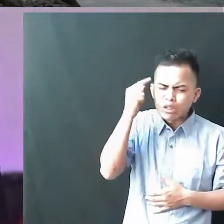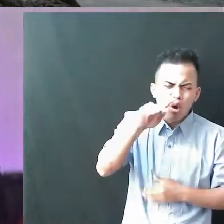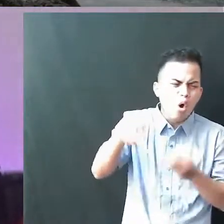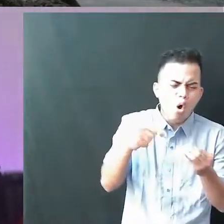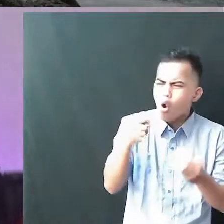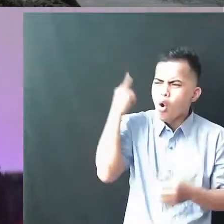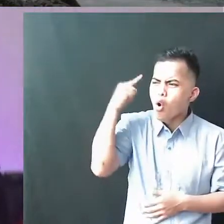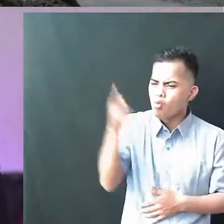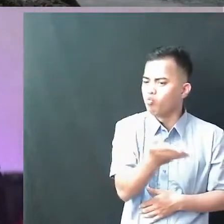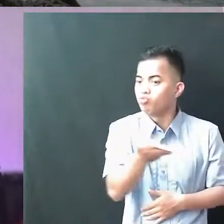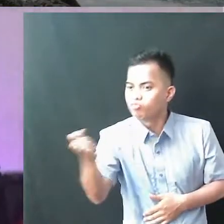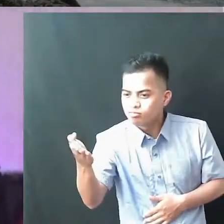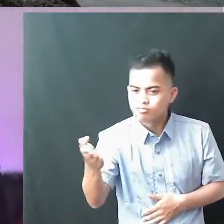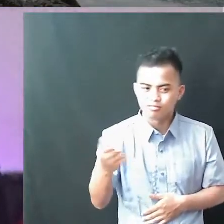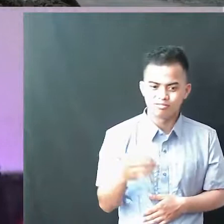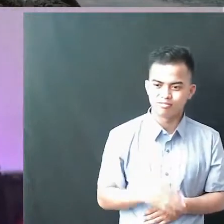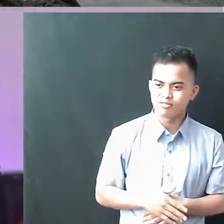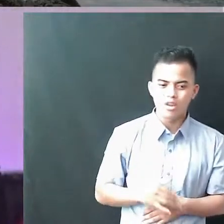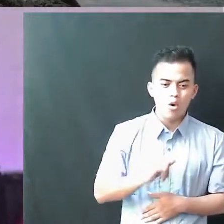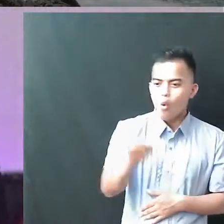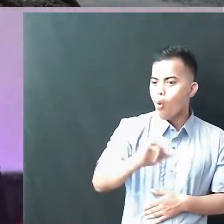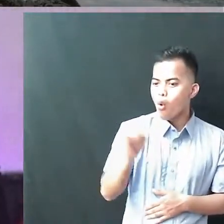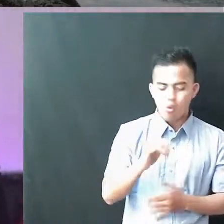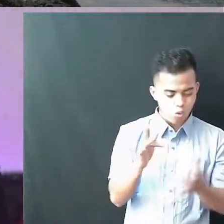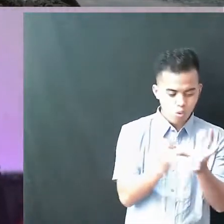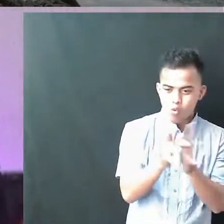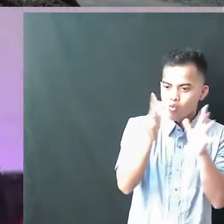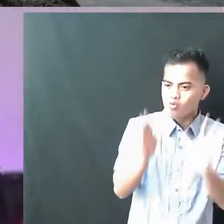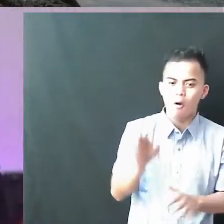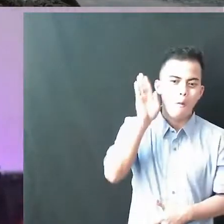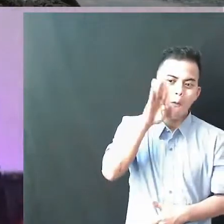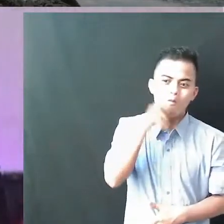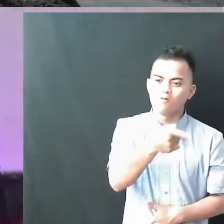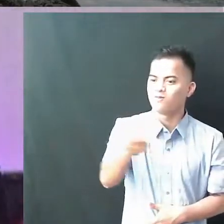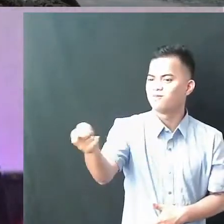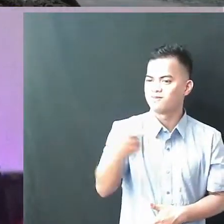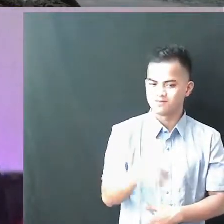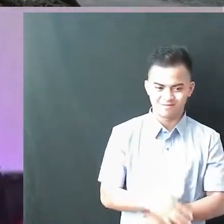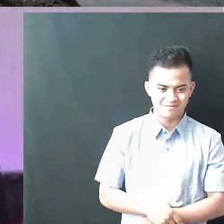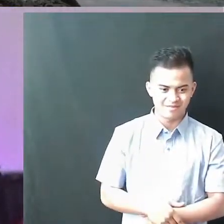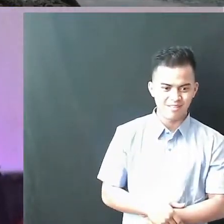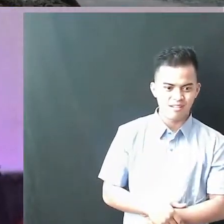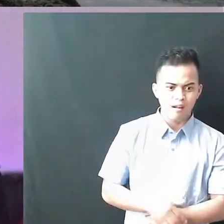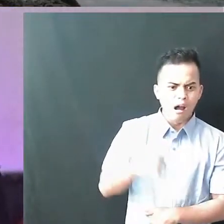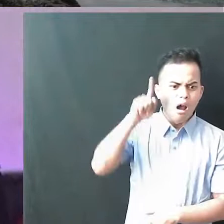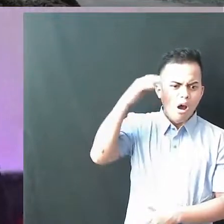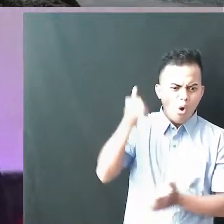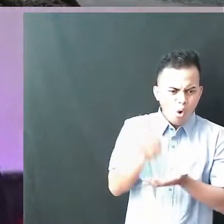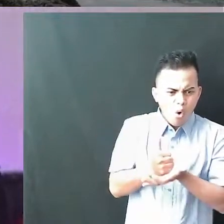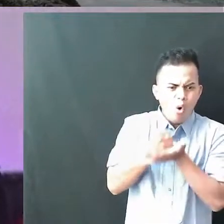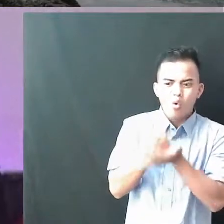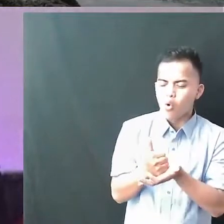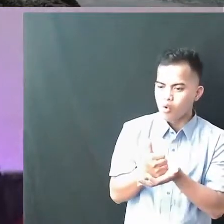of the gospel, ye are all my partakers, ye are all partakers of my grace. The